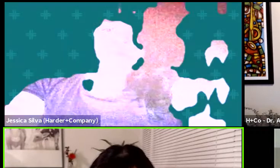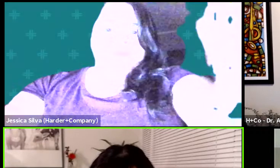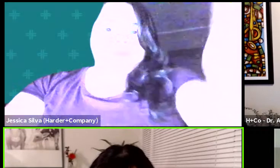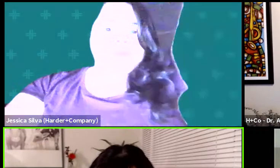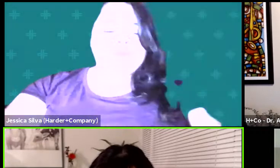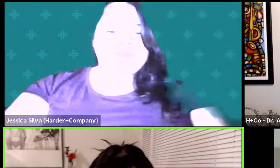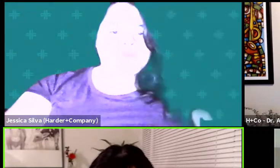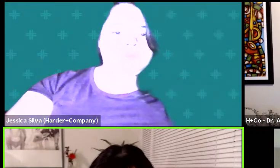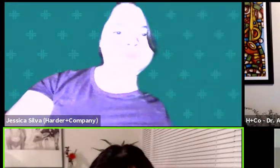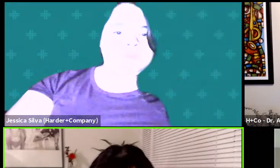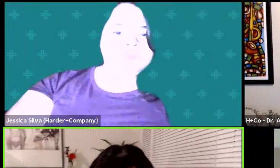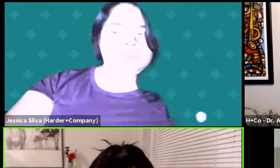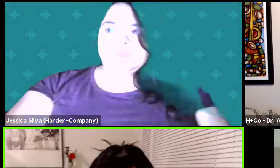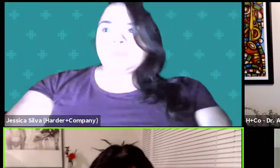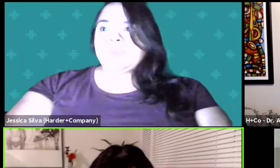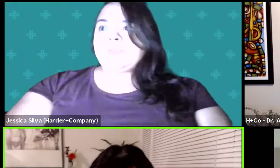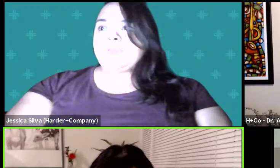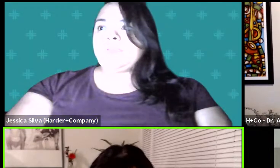Looks like they're on the phone.